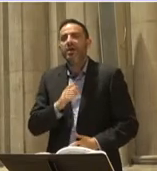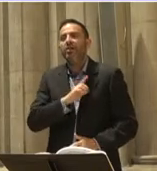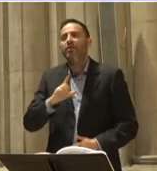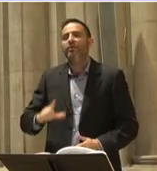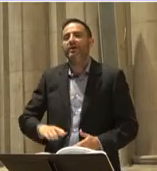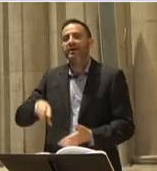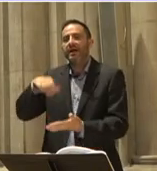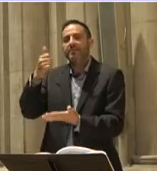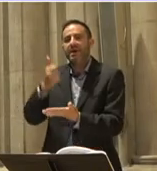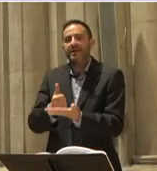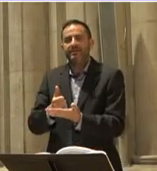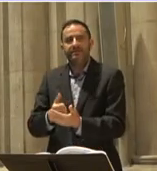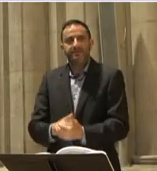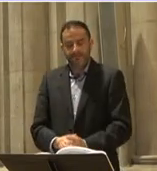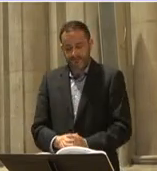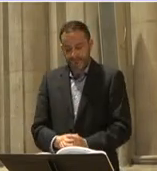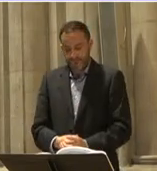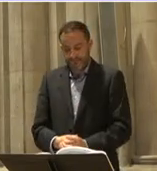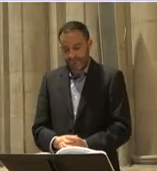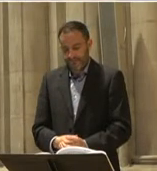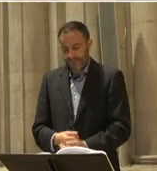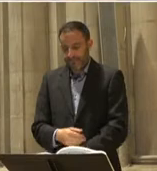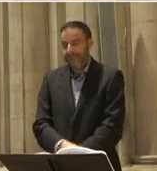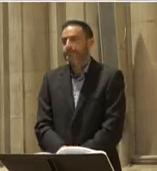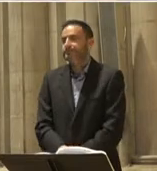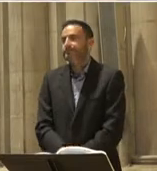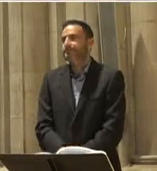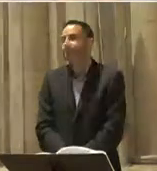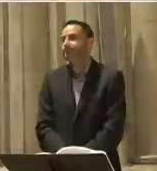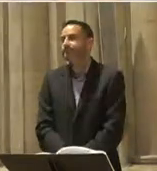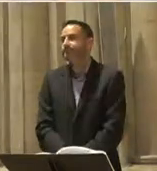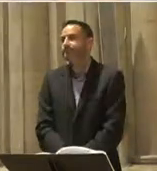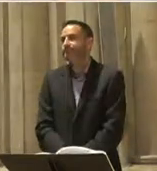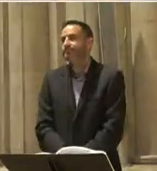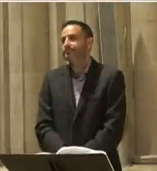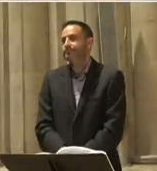Christ our Lord. Amen.